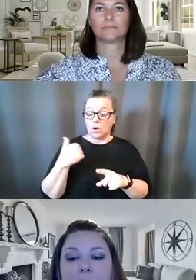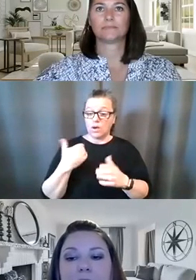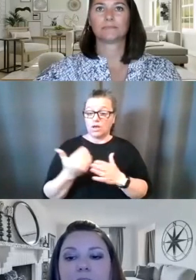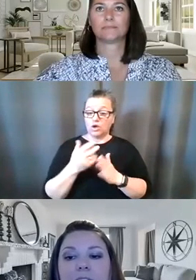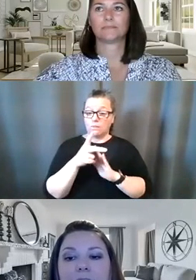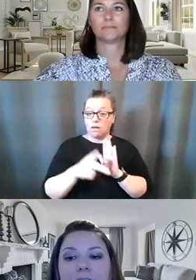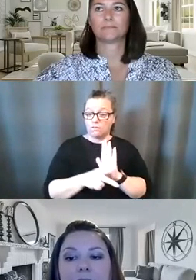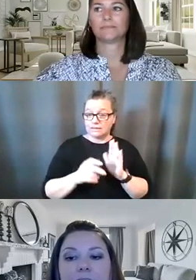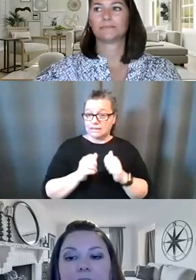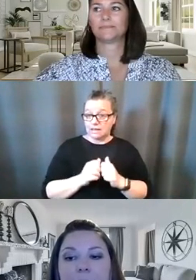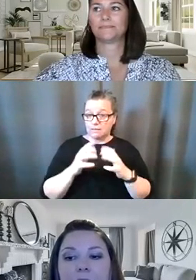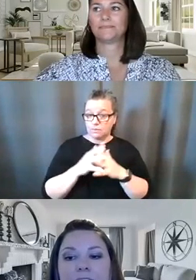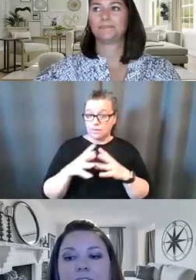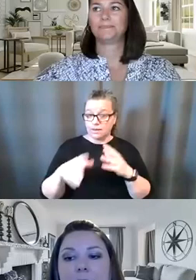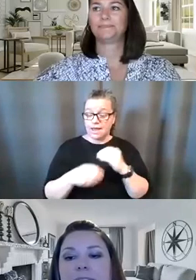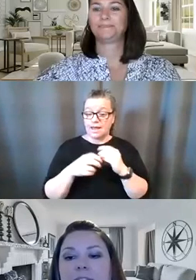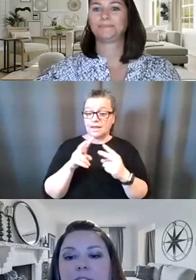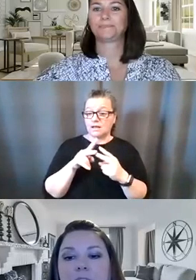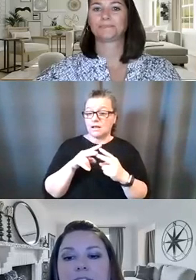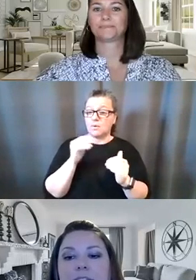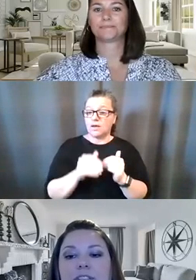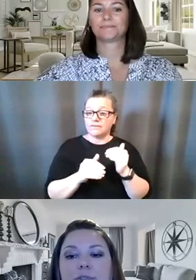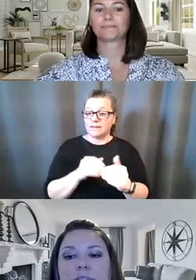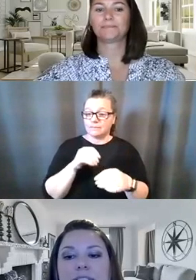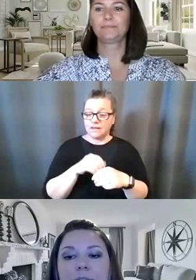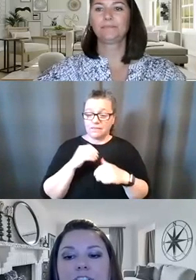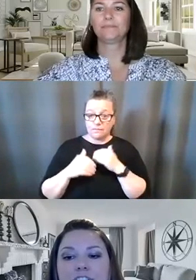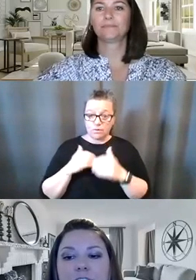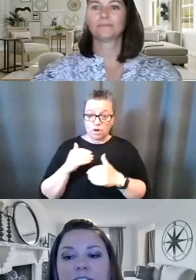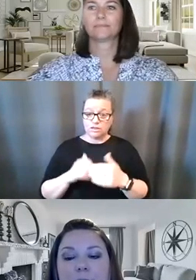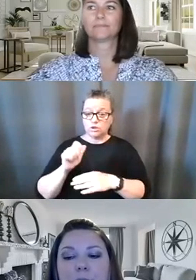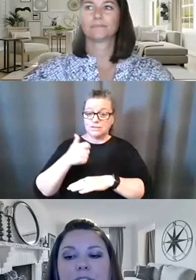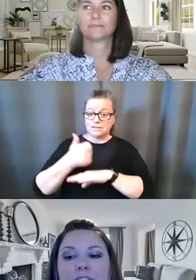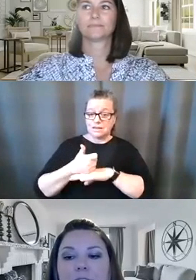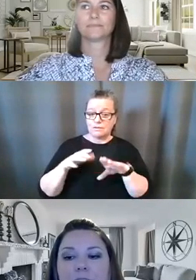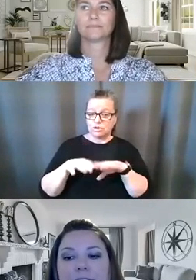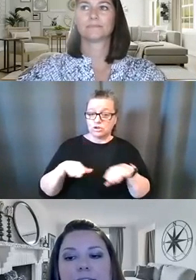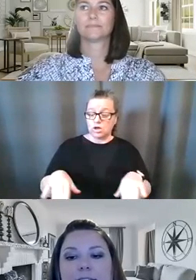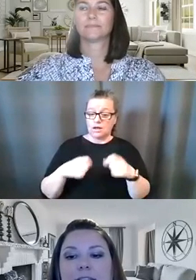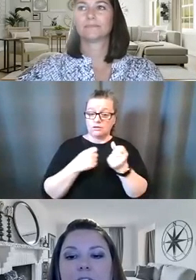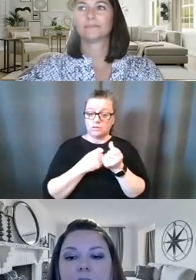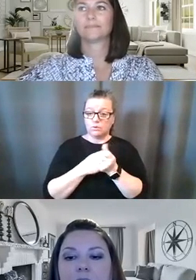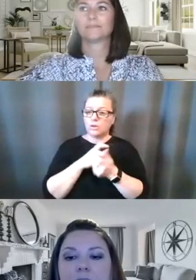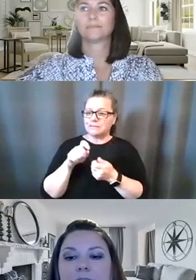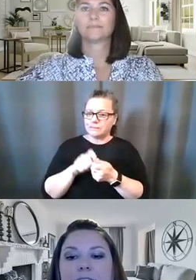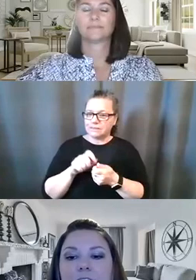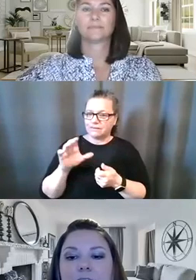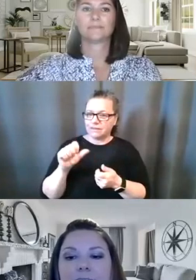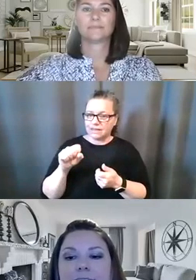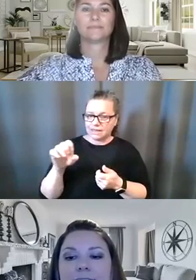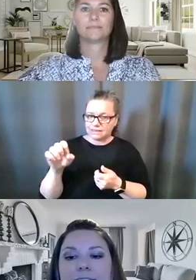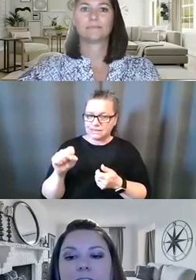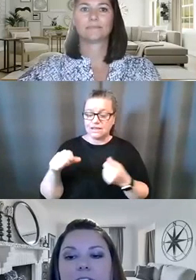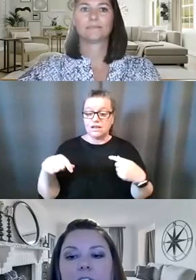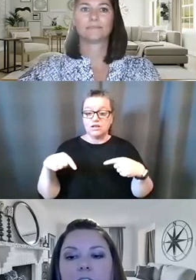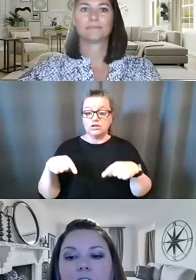was implemented, adding a couple of steps in the process to establish child support in certain cases. During